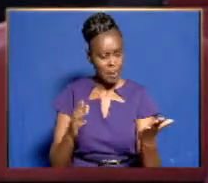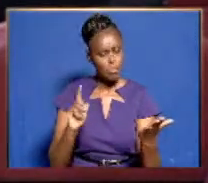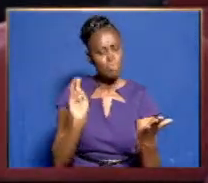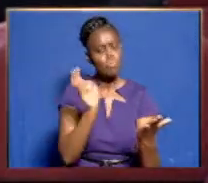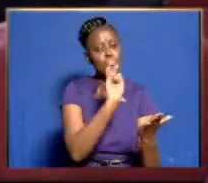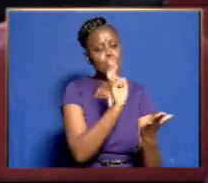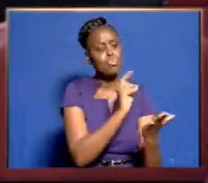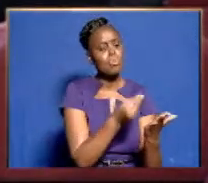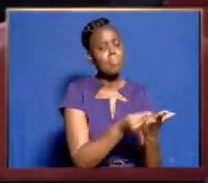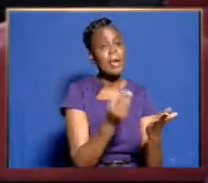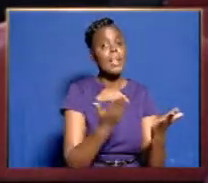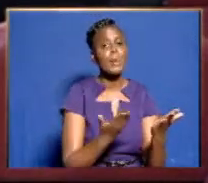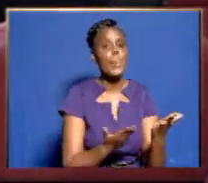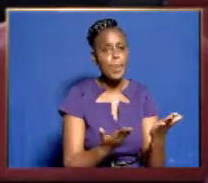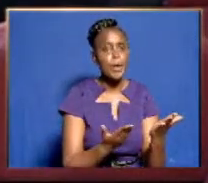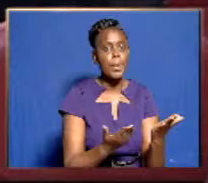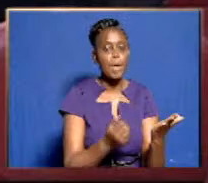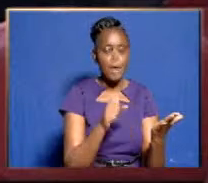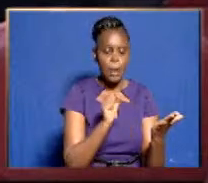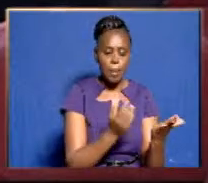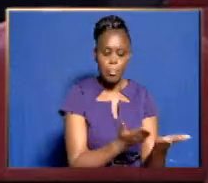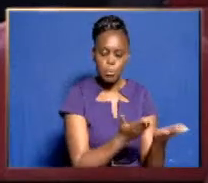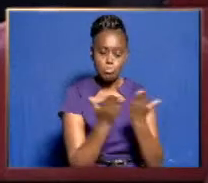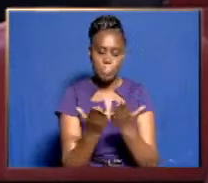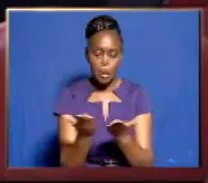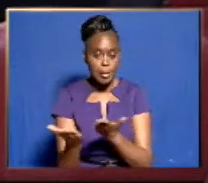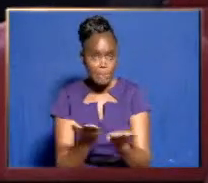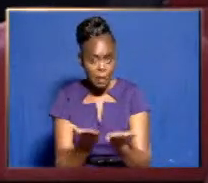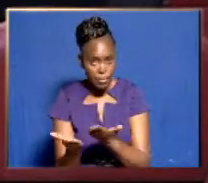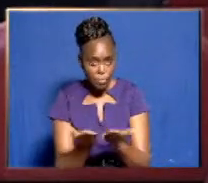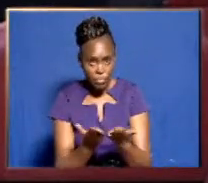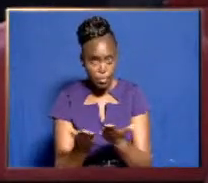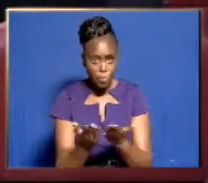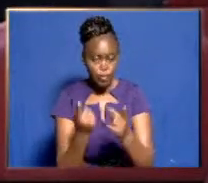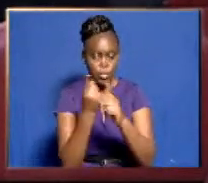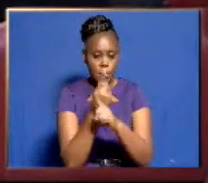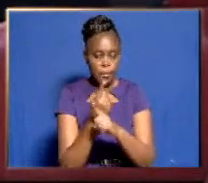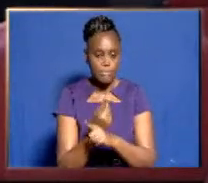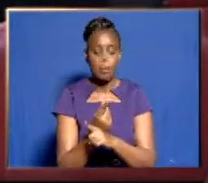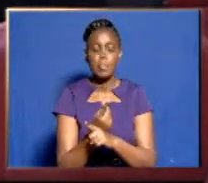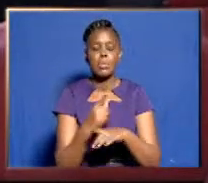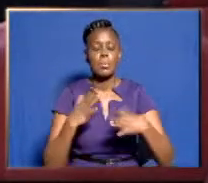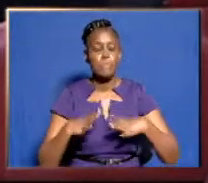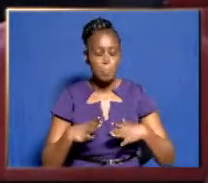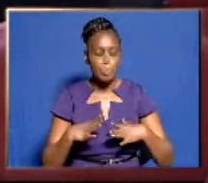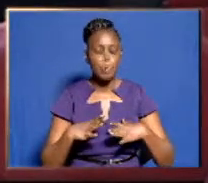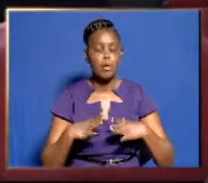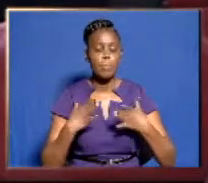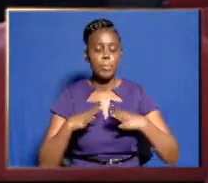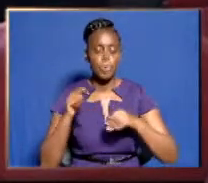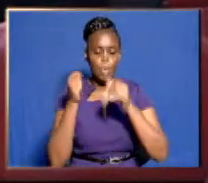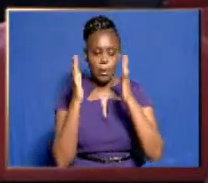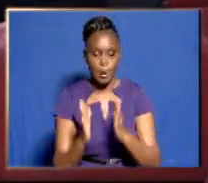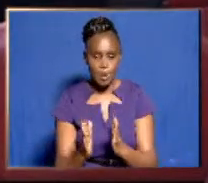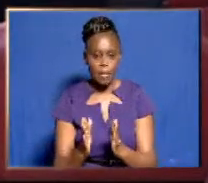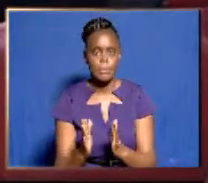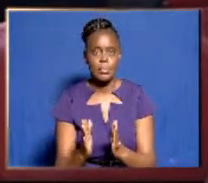revenue to be able to provide services for the very Kenyans. Honorable